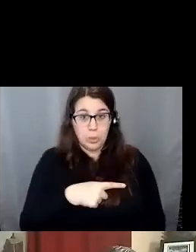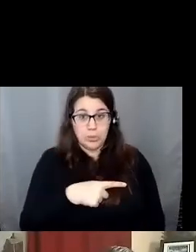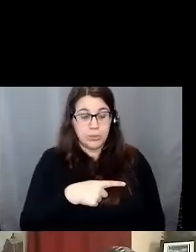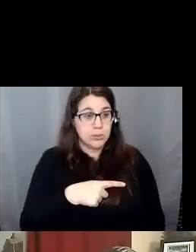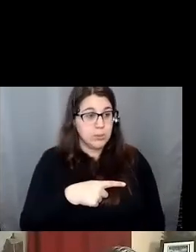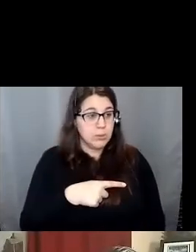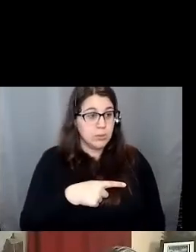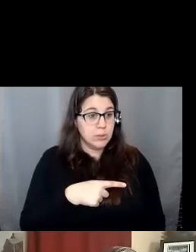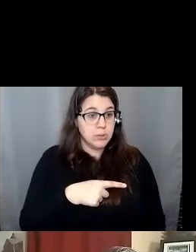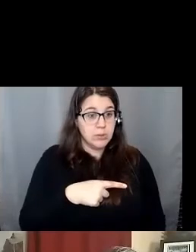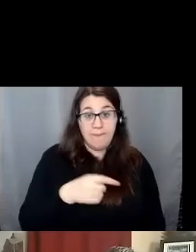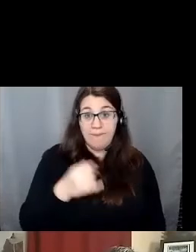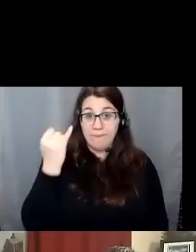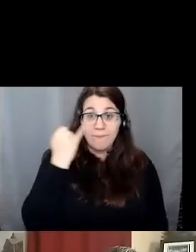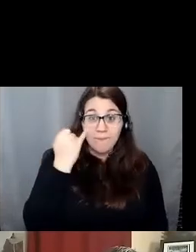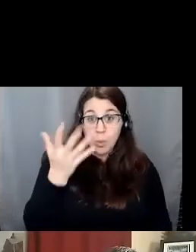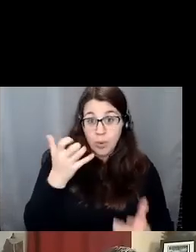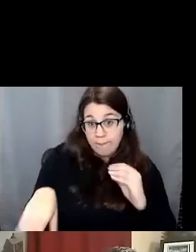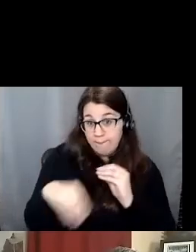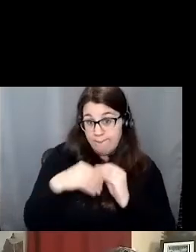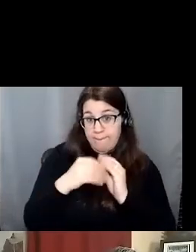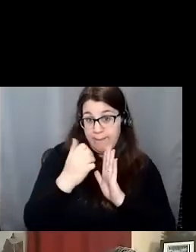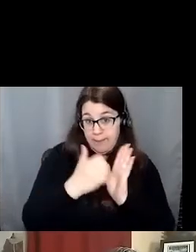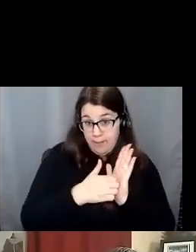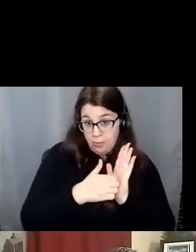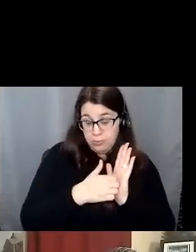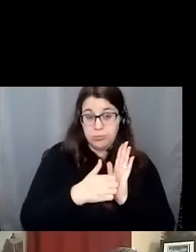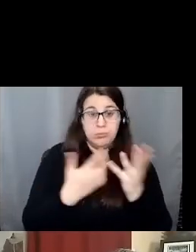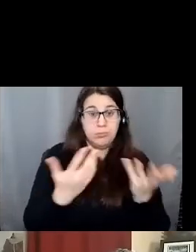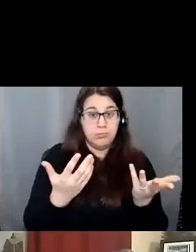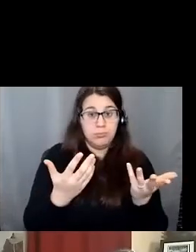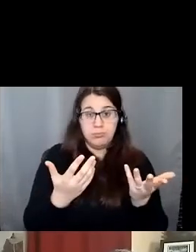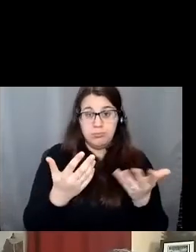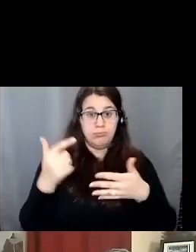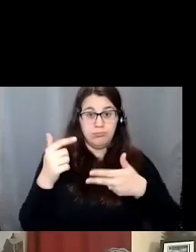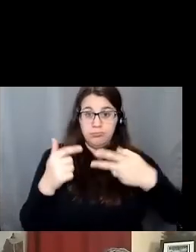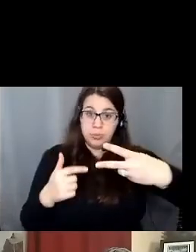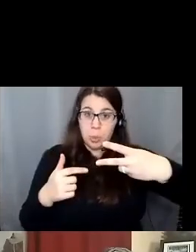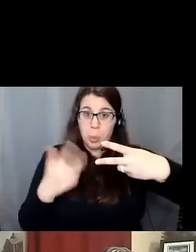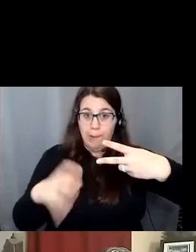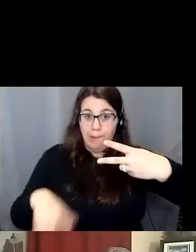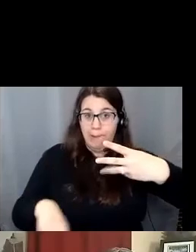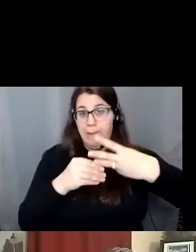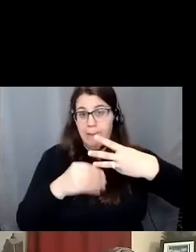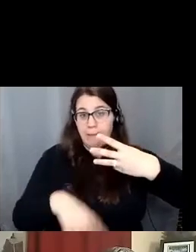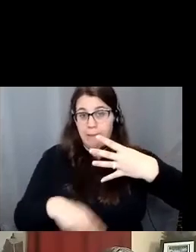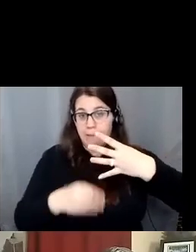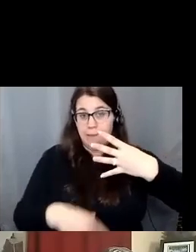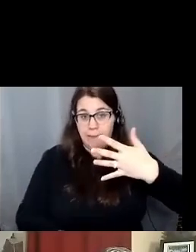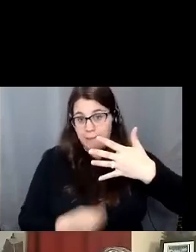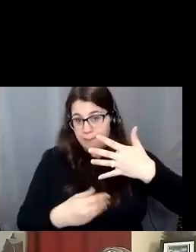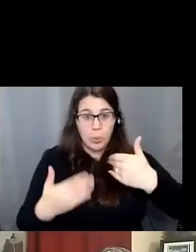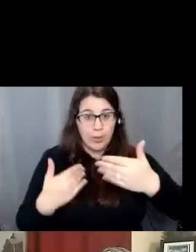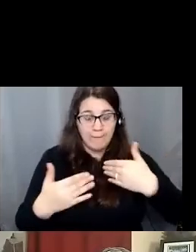if you wanted to add an account to your already existing selection of accounts here that you're managing, in this case, you're an